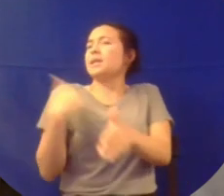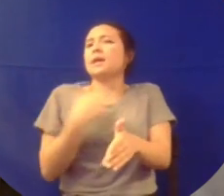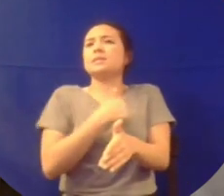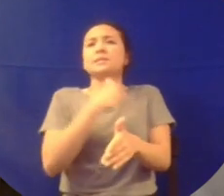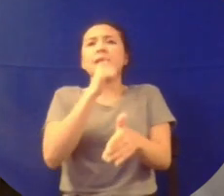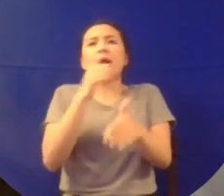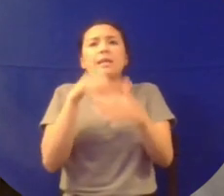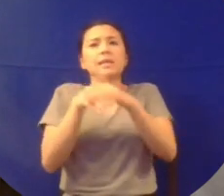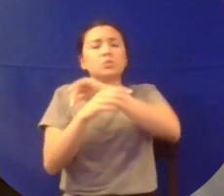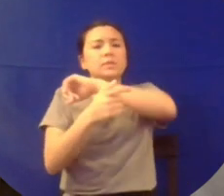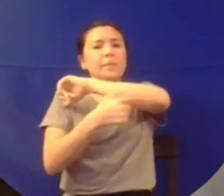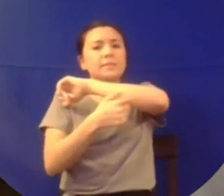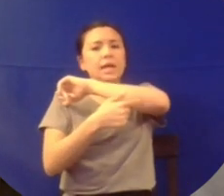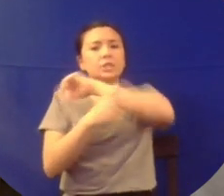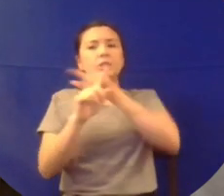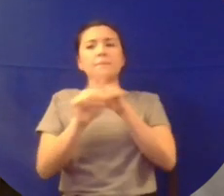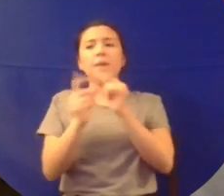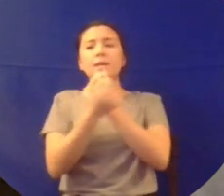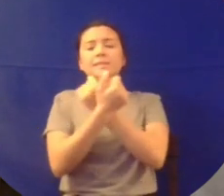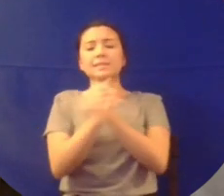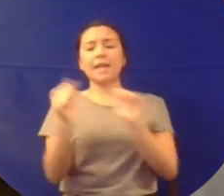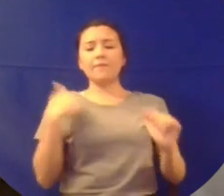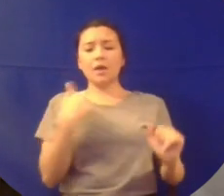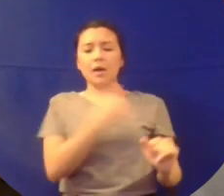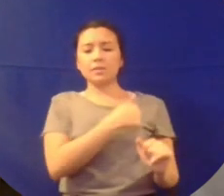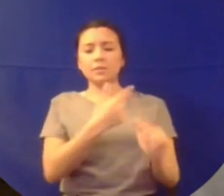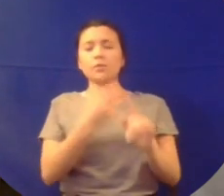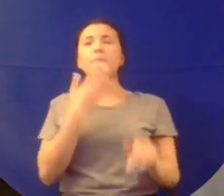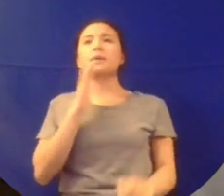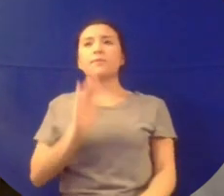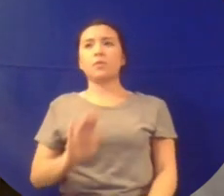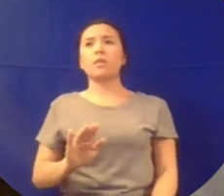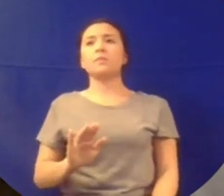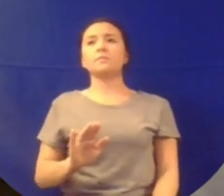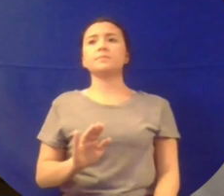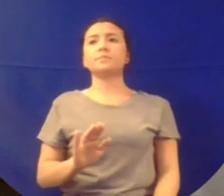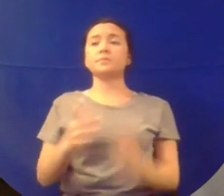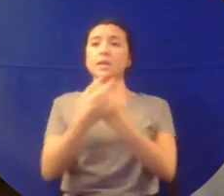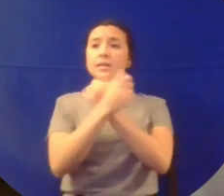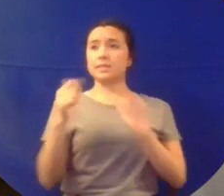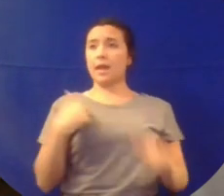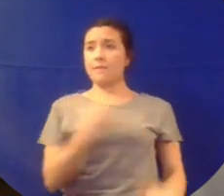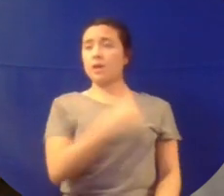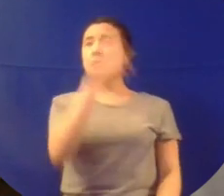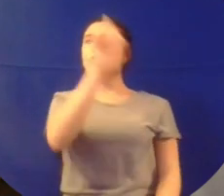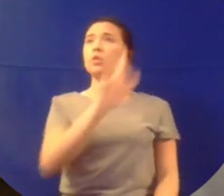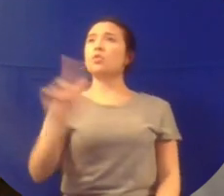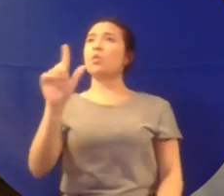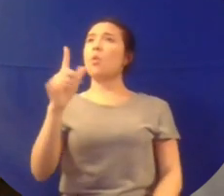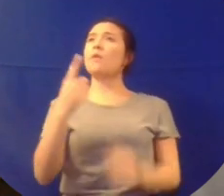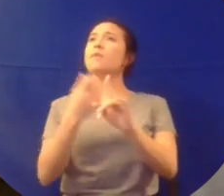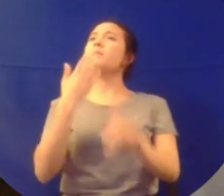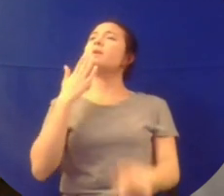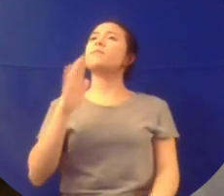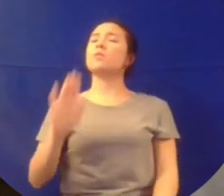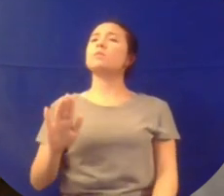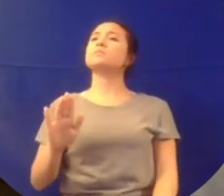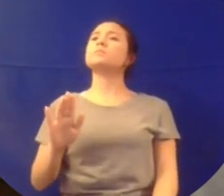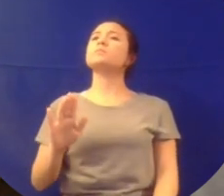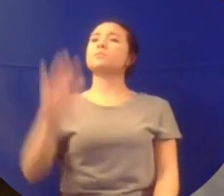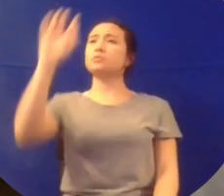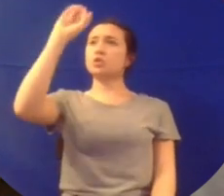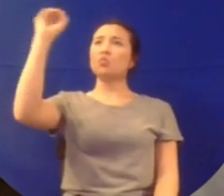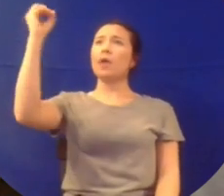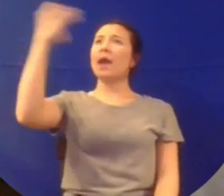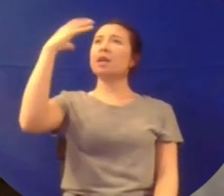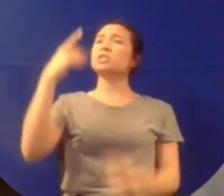who trespass against us. And lead us not into temptation, but deliver us from evil.